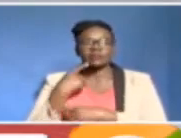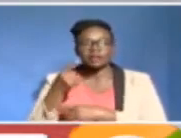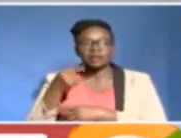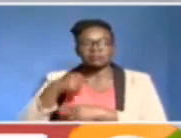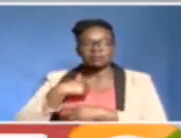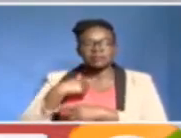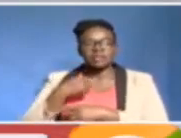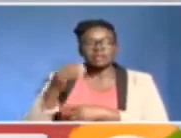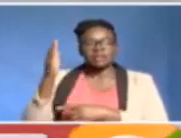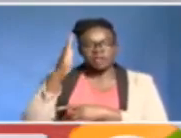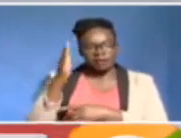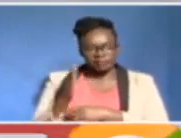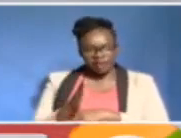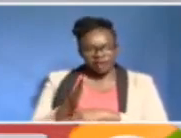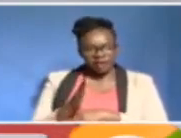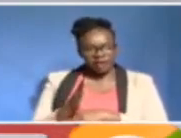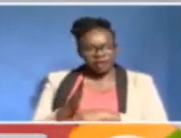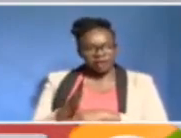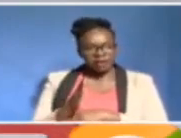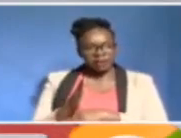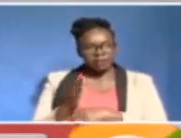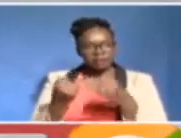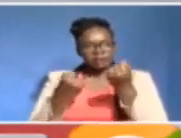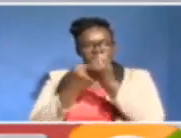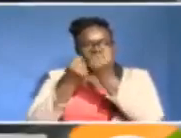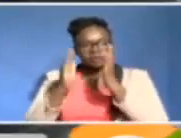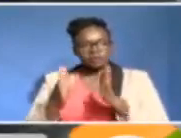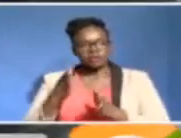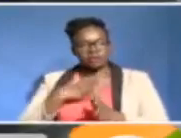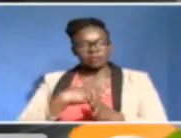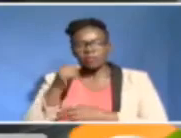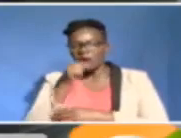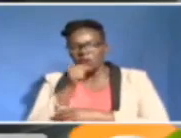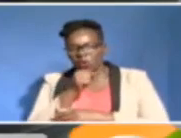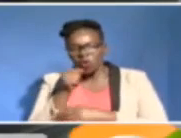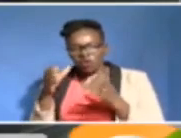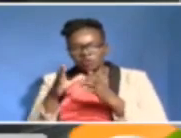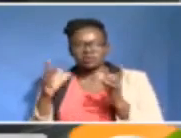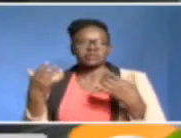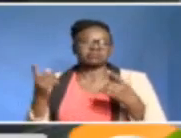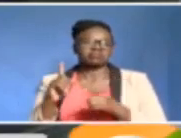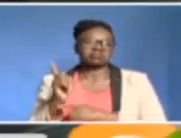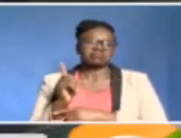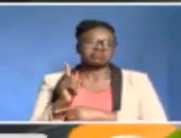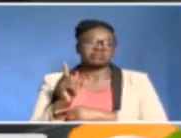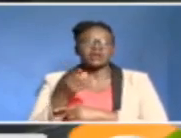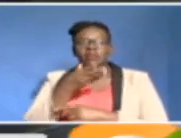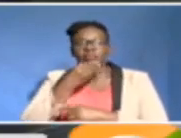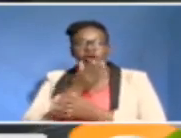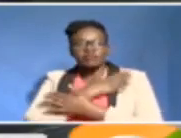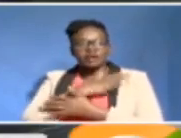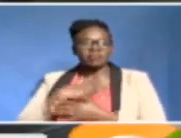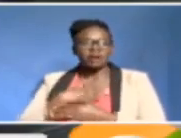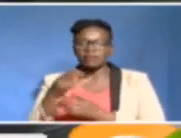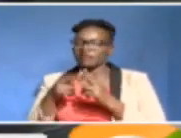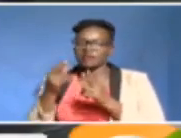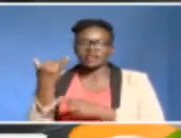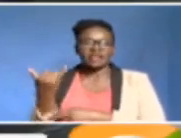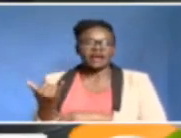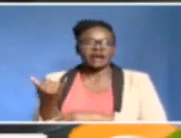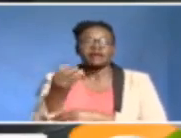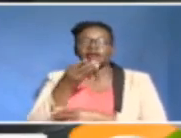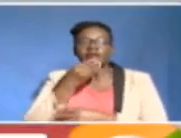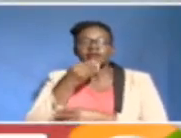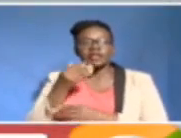I've never, my sponsors are not old people. My boyfriend is very young, and yeah, the father of my baby is very